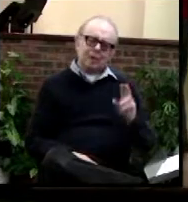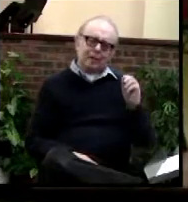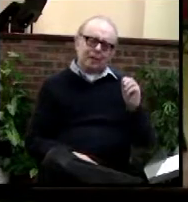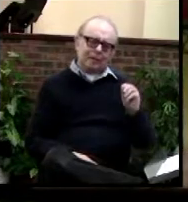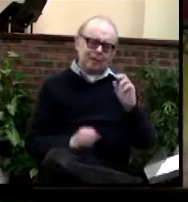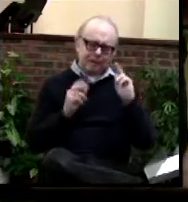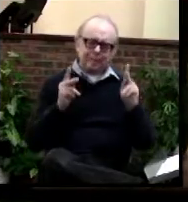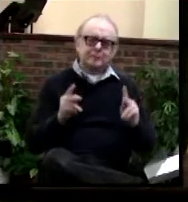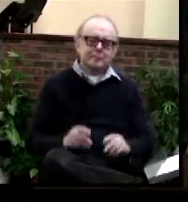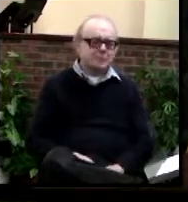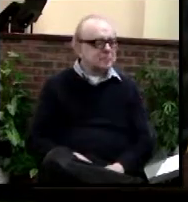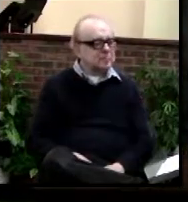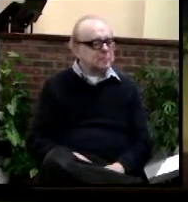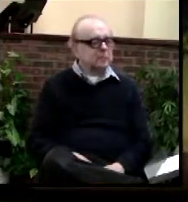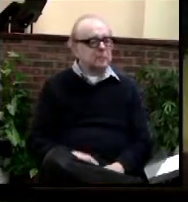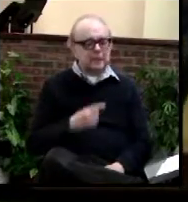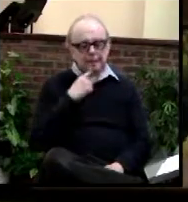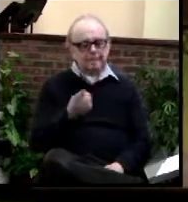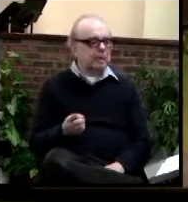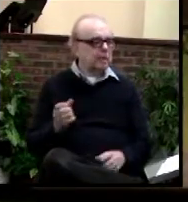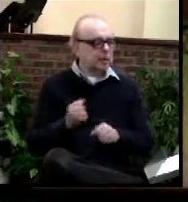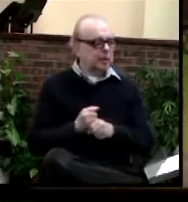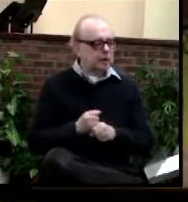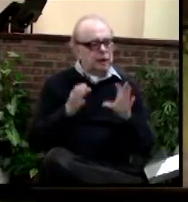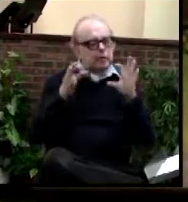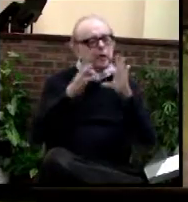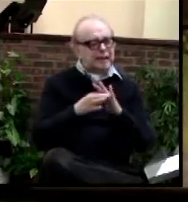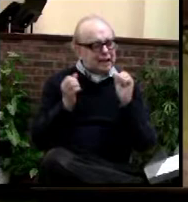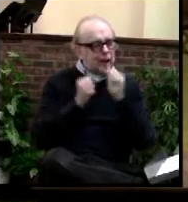Okay? He's saying, don't get yoked up with them.